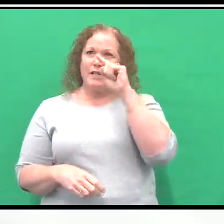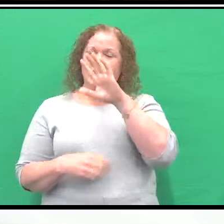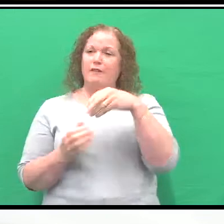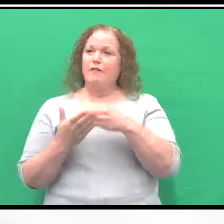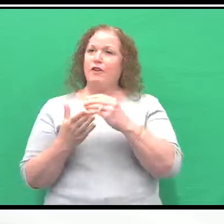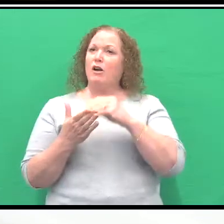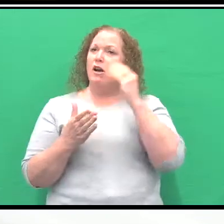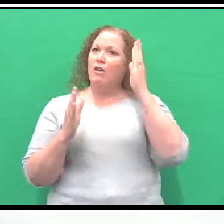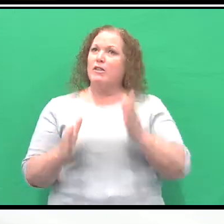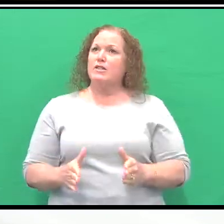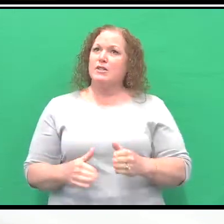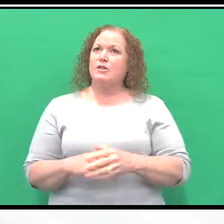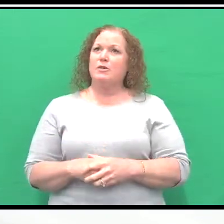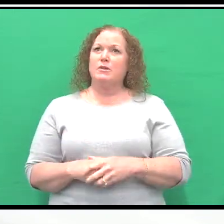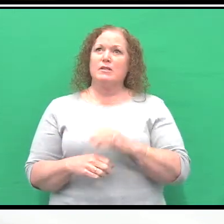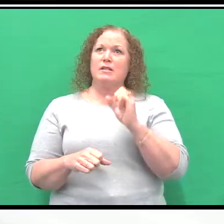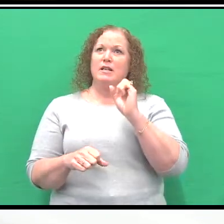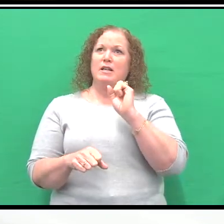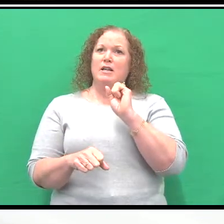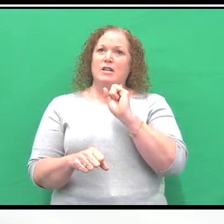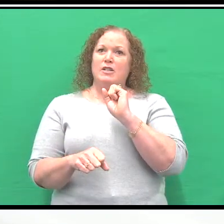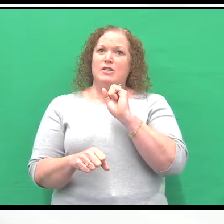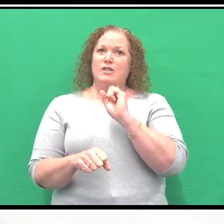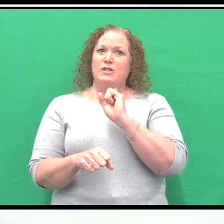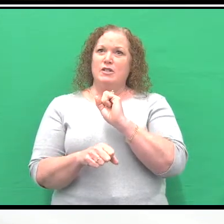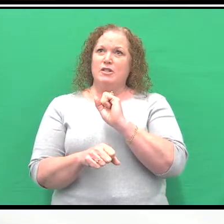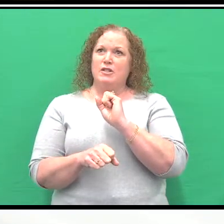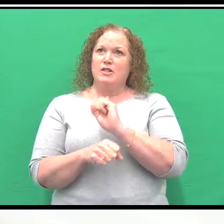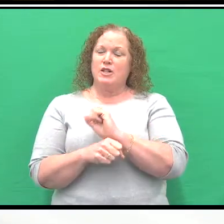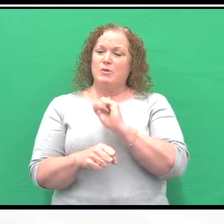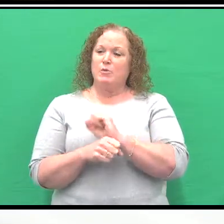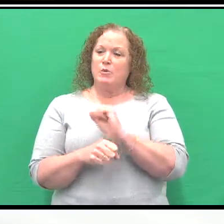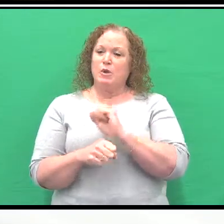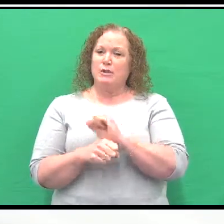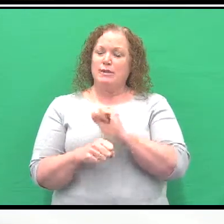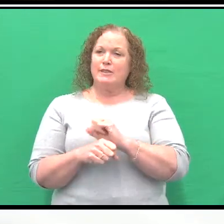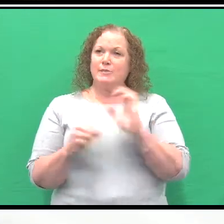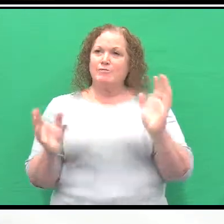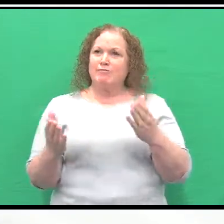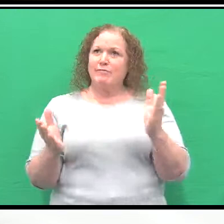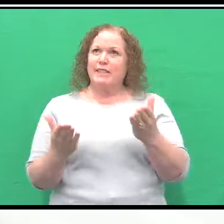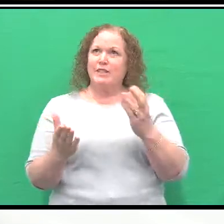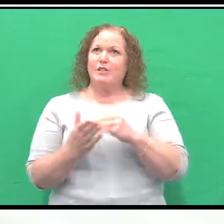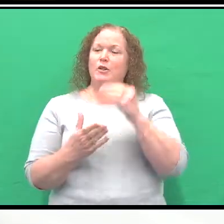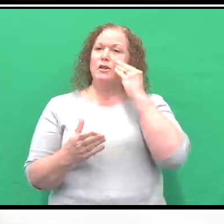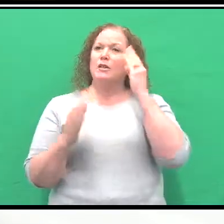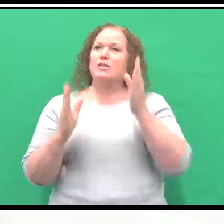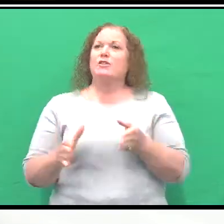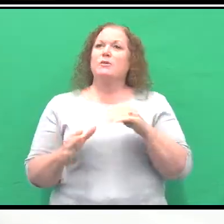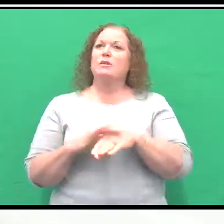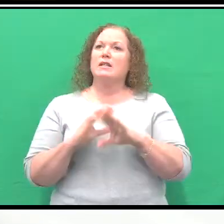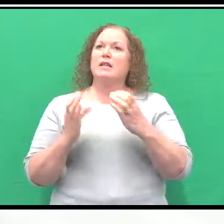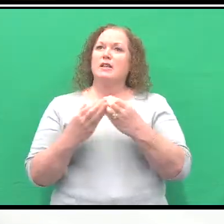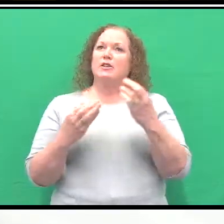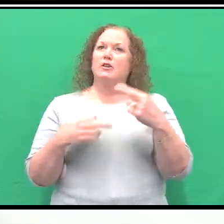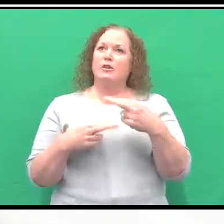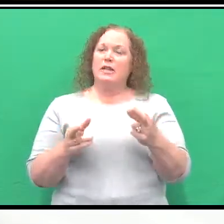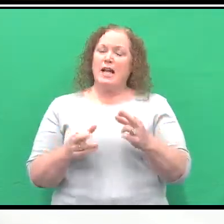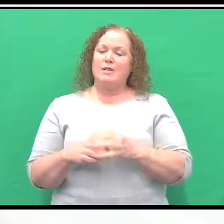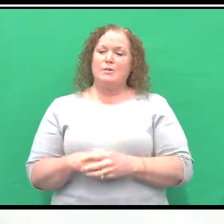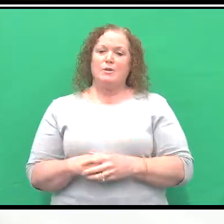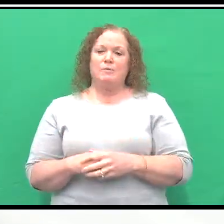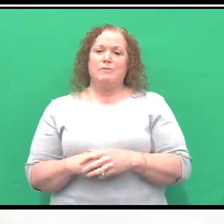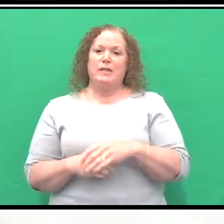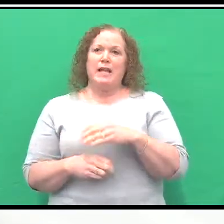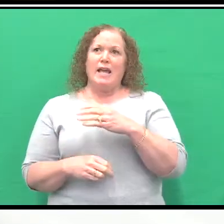facilitator in her classroom where kids really can think outside of the box and own their own learning. She also is our lead